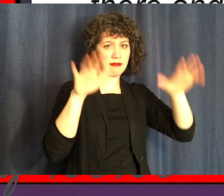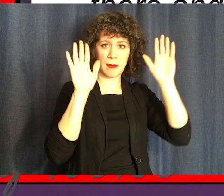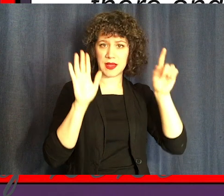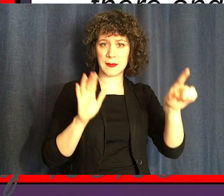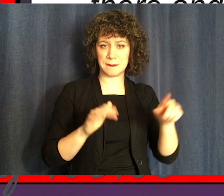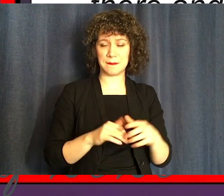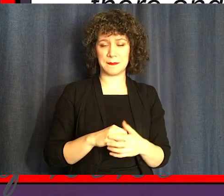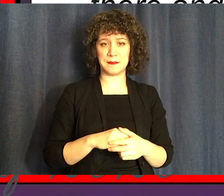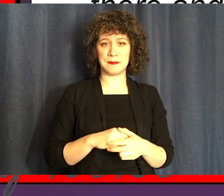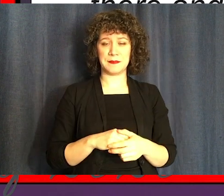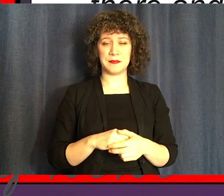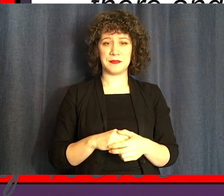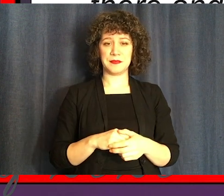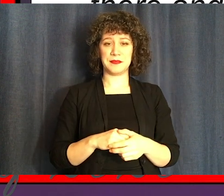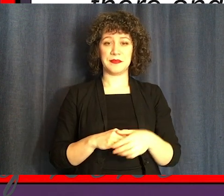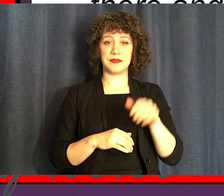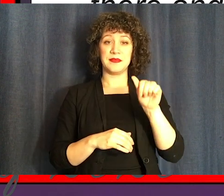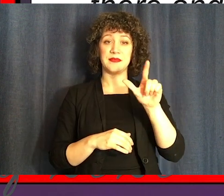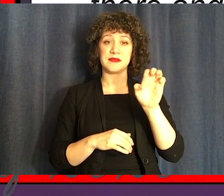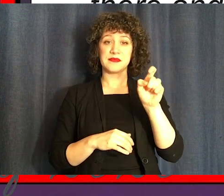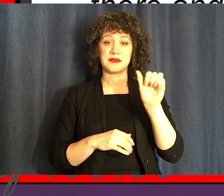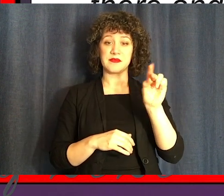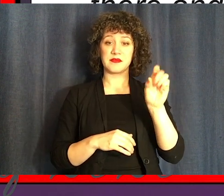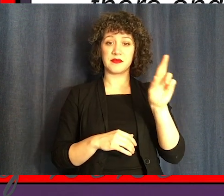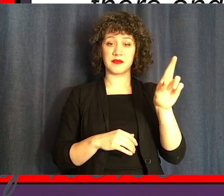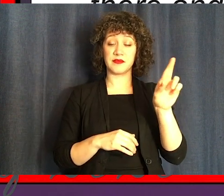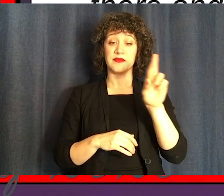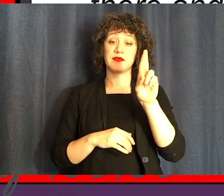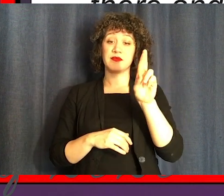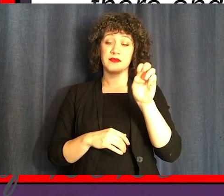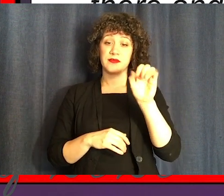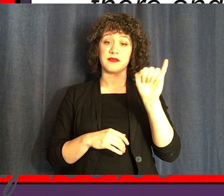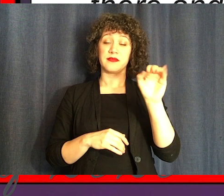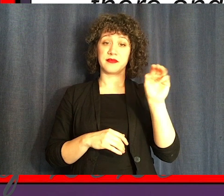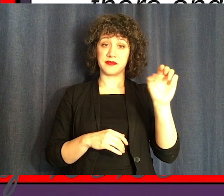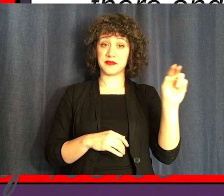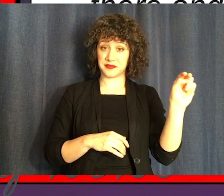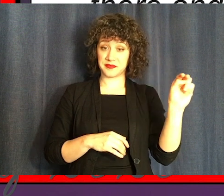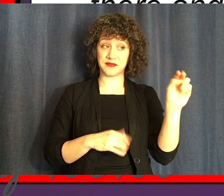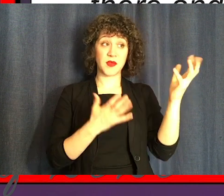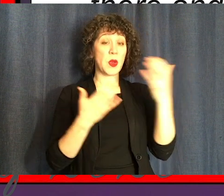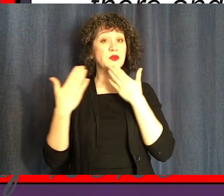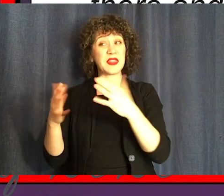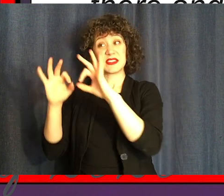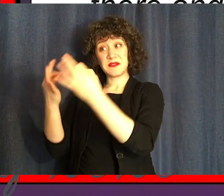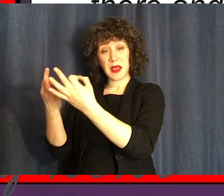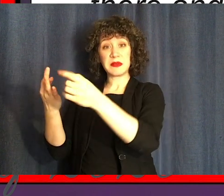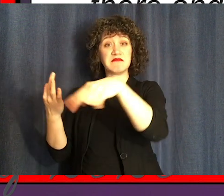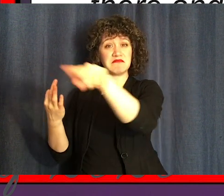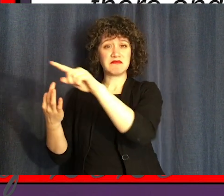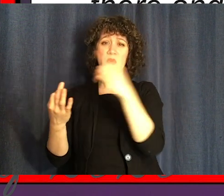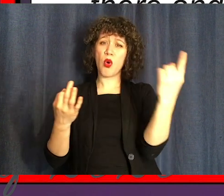Alexander Ryman. Alexander would like to thank his family for being there and supporting him.